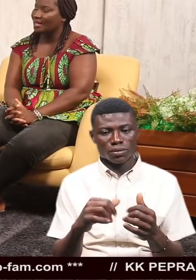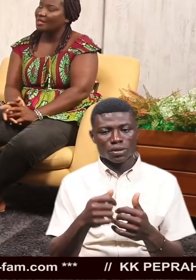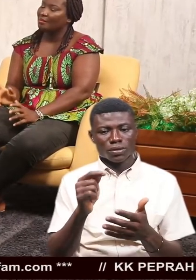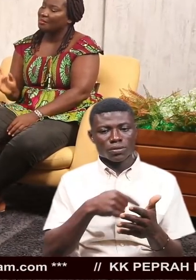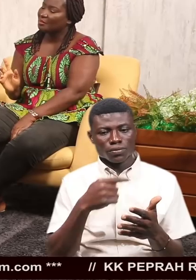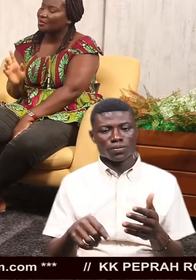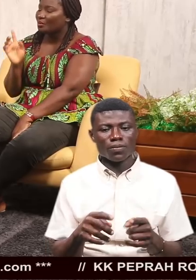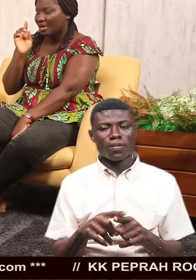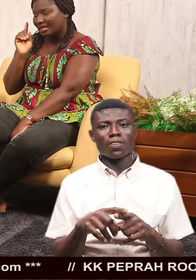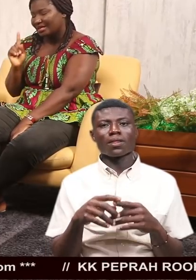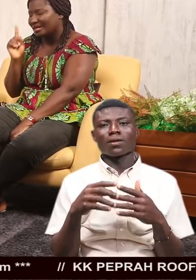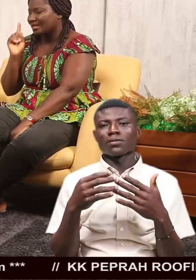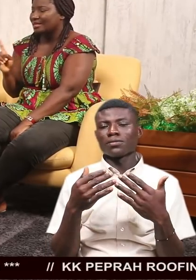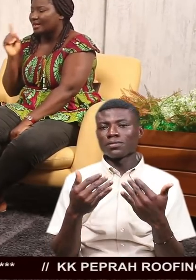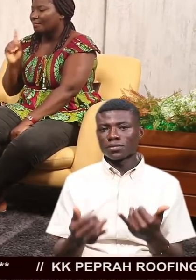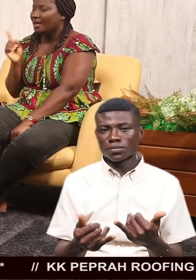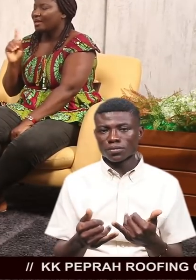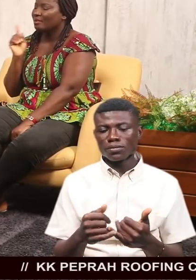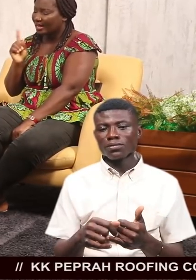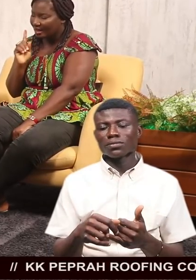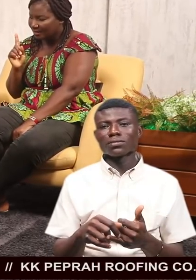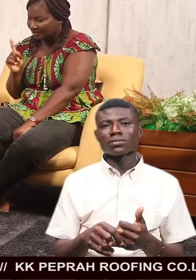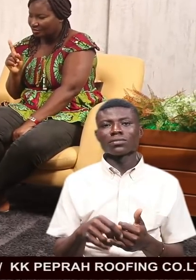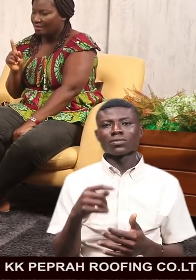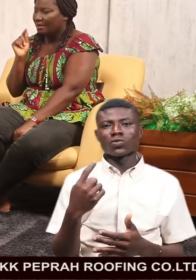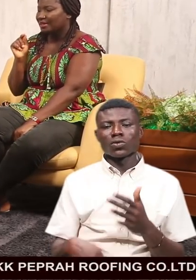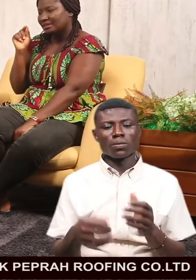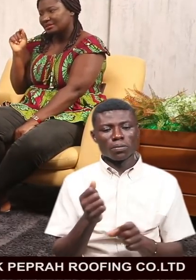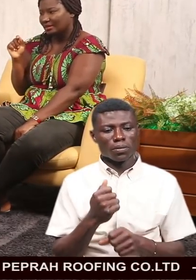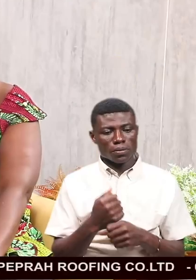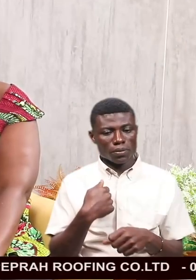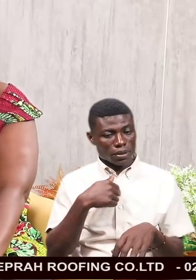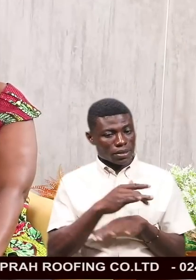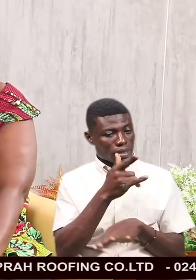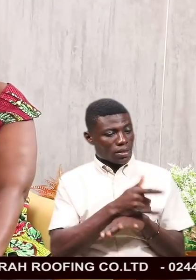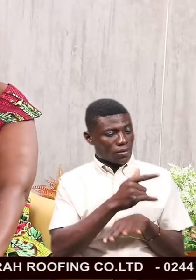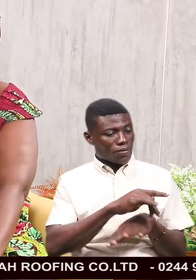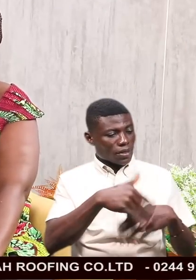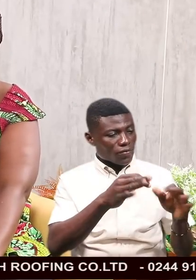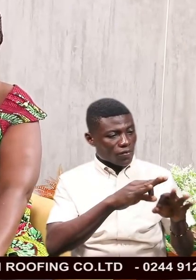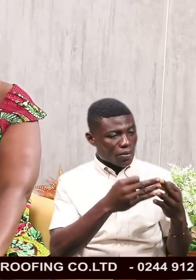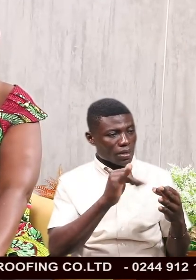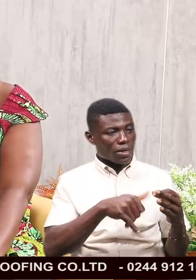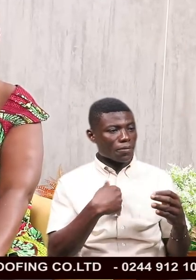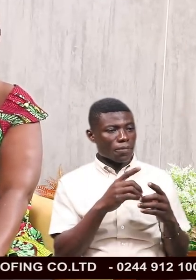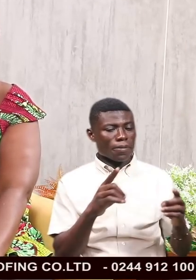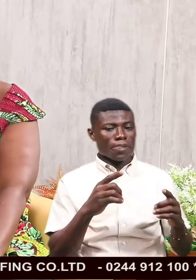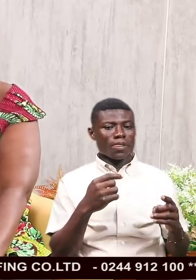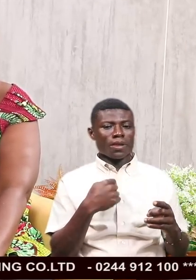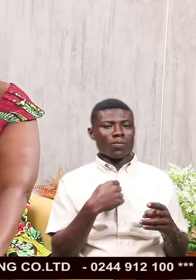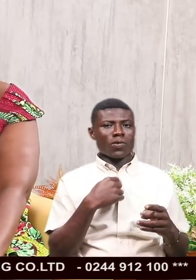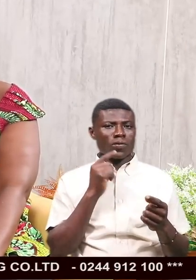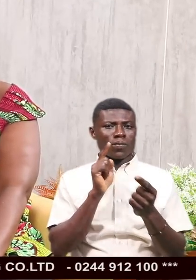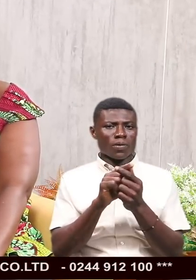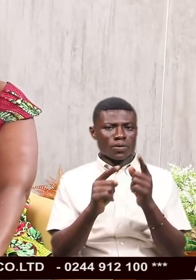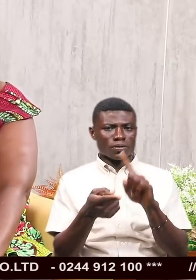trim. Me bow. The amount it come a cheaper mammy didn't sign a coy no. Me calling young could